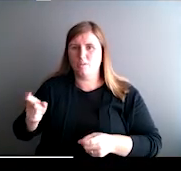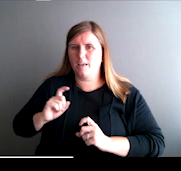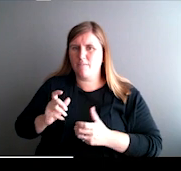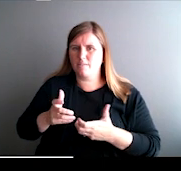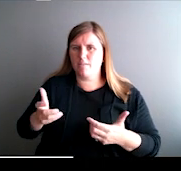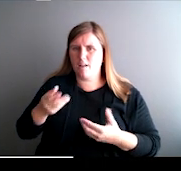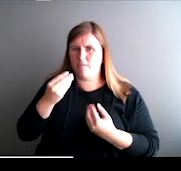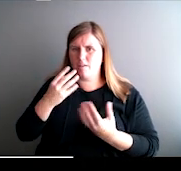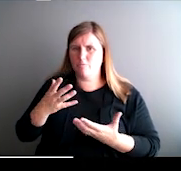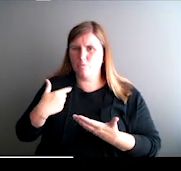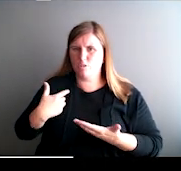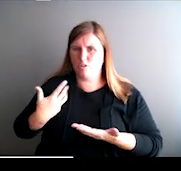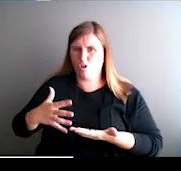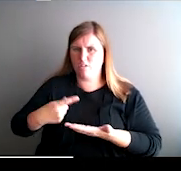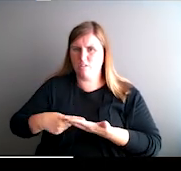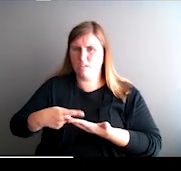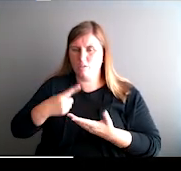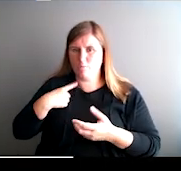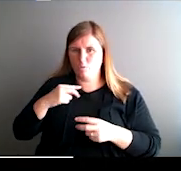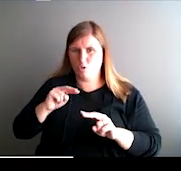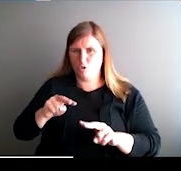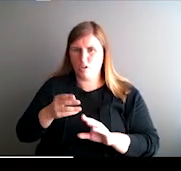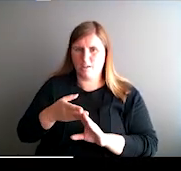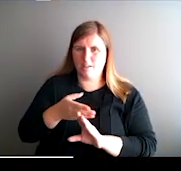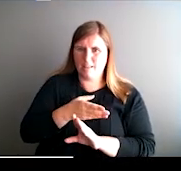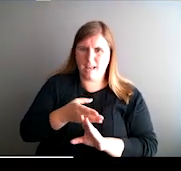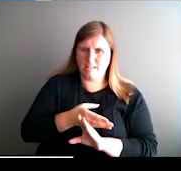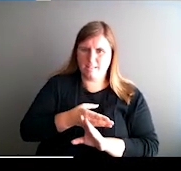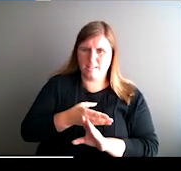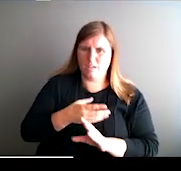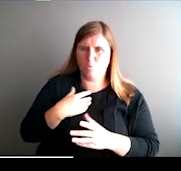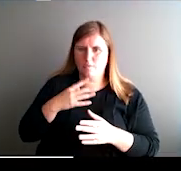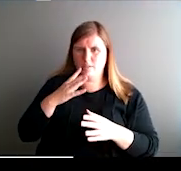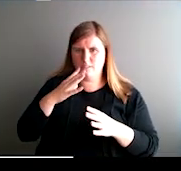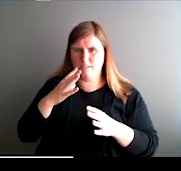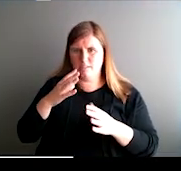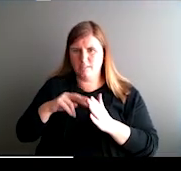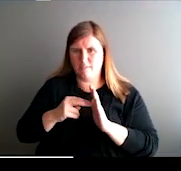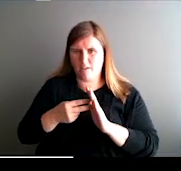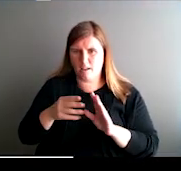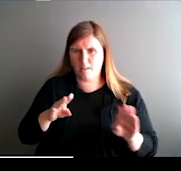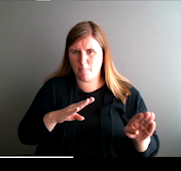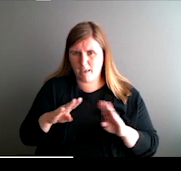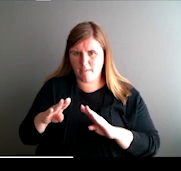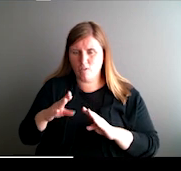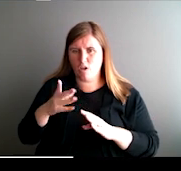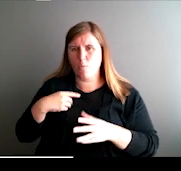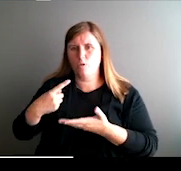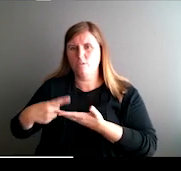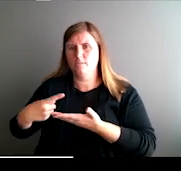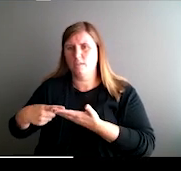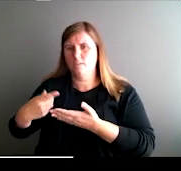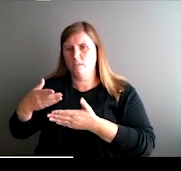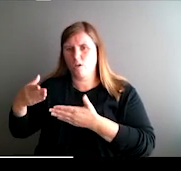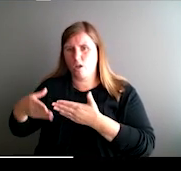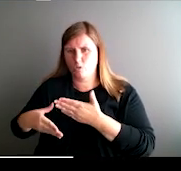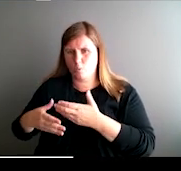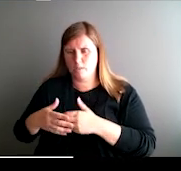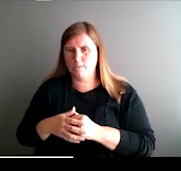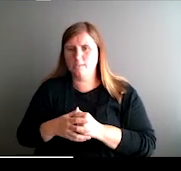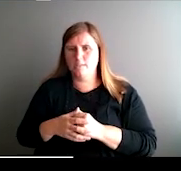I've already discussed here because we're looking at the antecedent. We've defined the behavior and we're discussing the consequence. And that